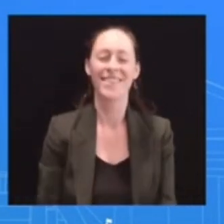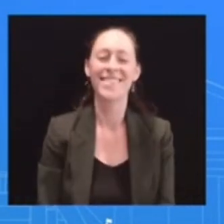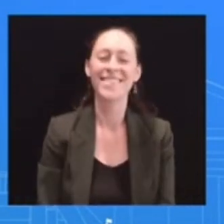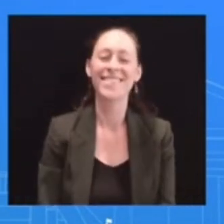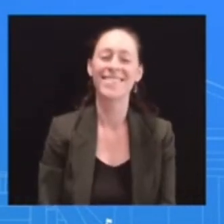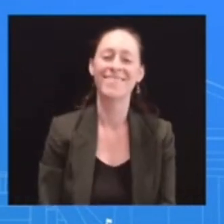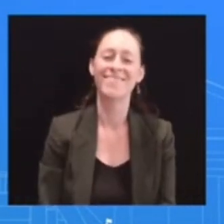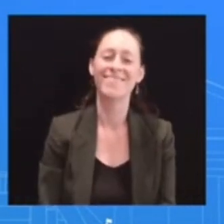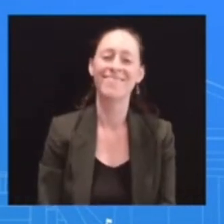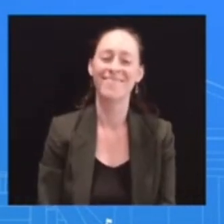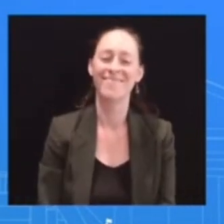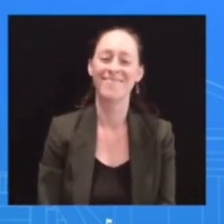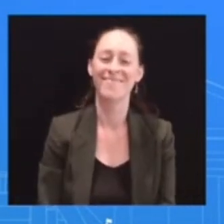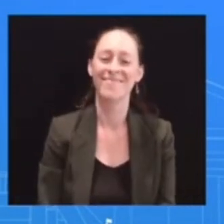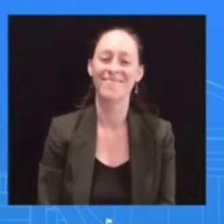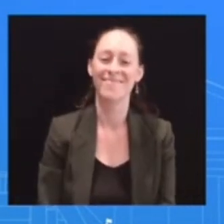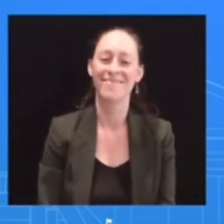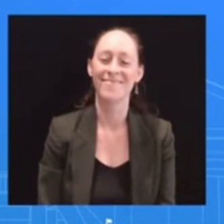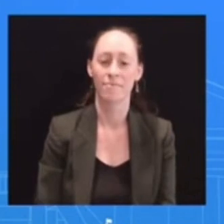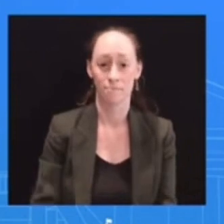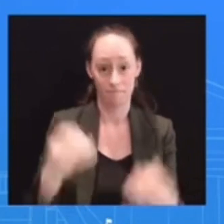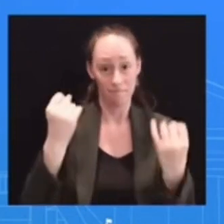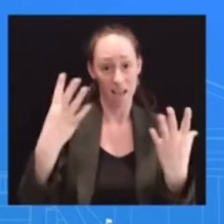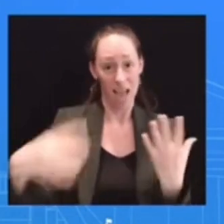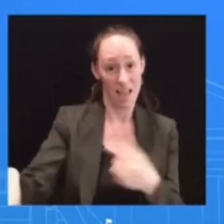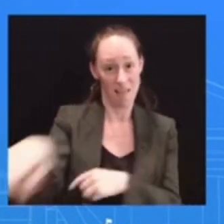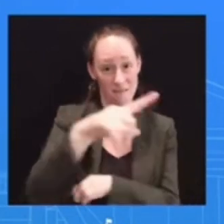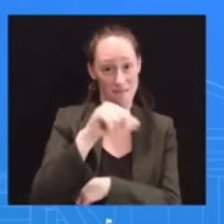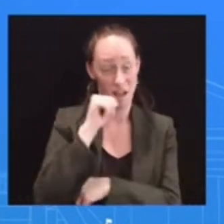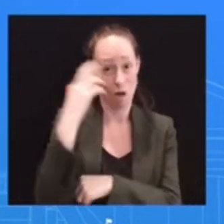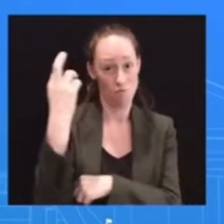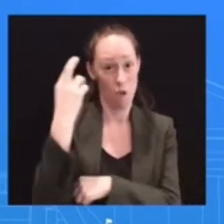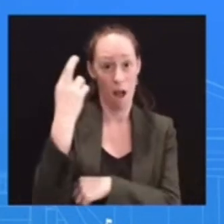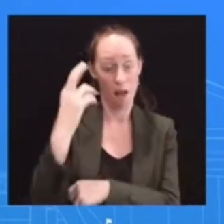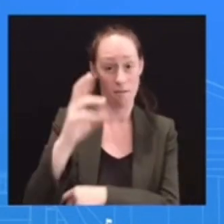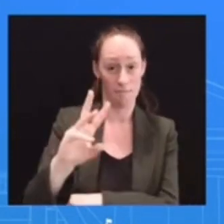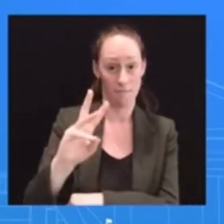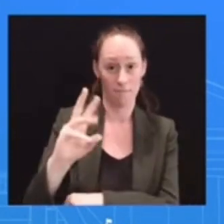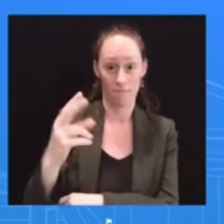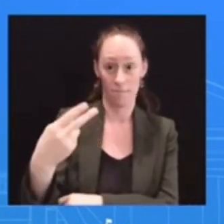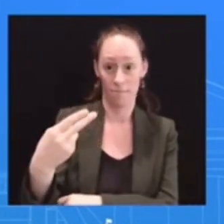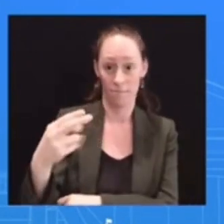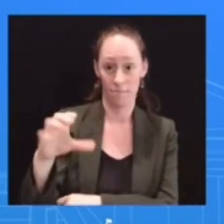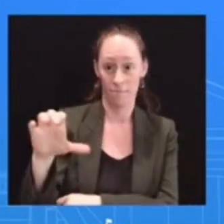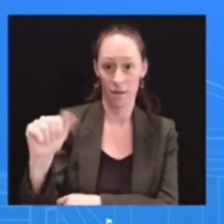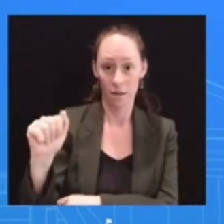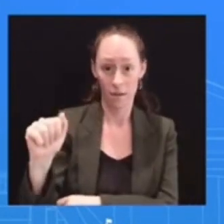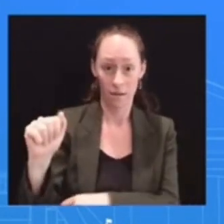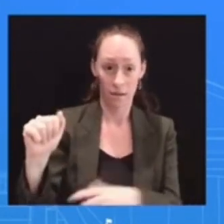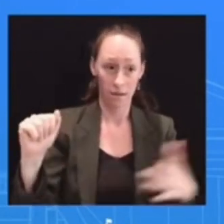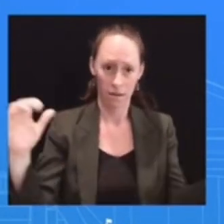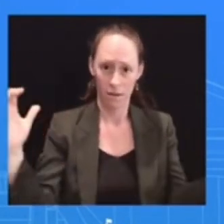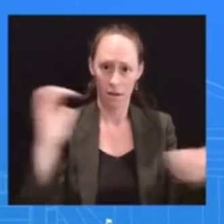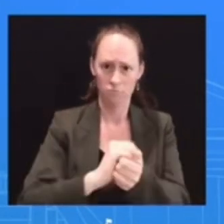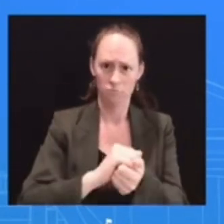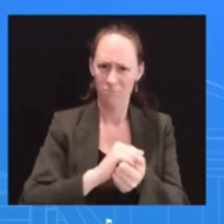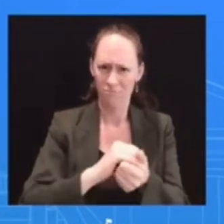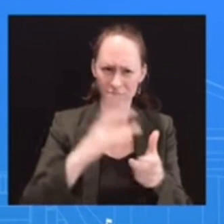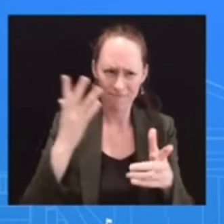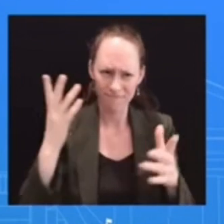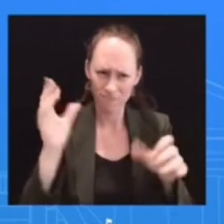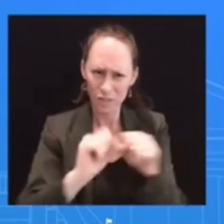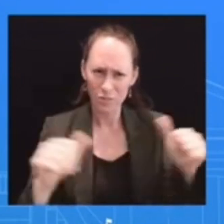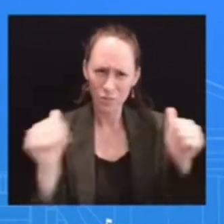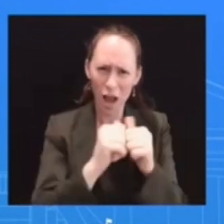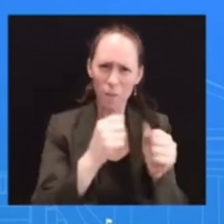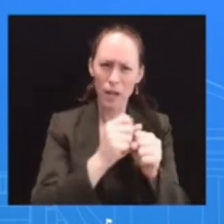the WHCA and the White House to ensure press coverage and related travels as smoothly as possible. And we are looking forward